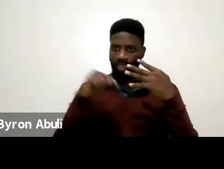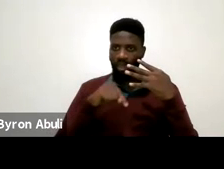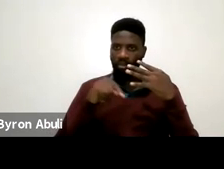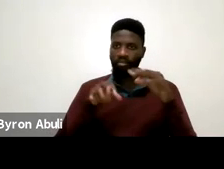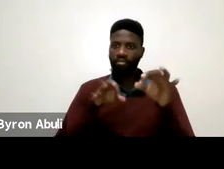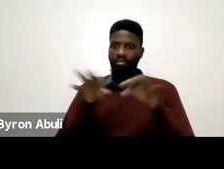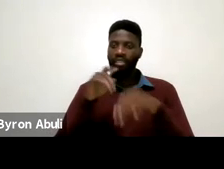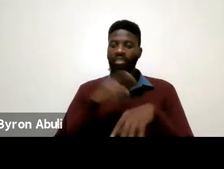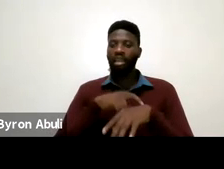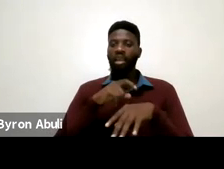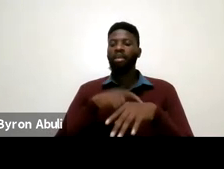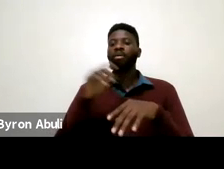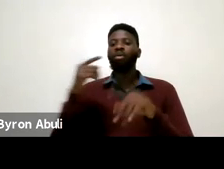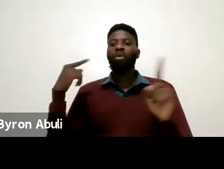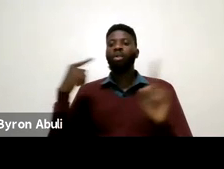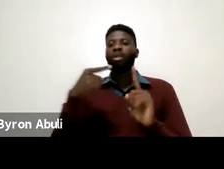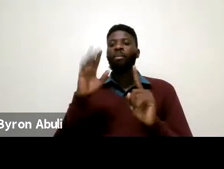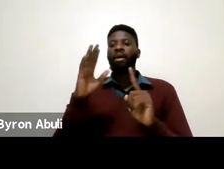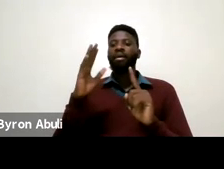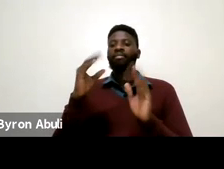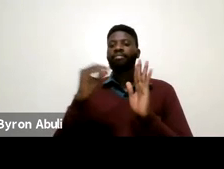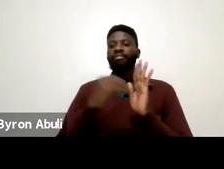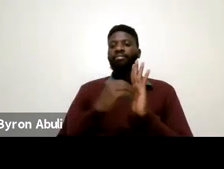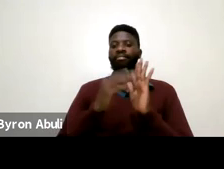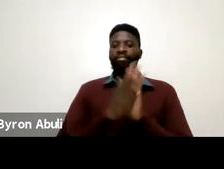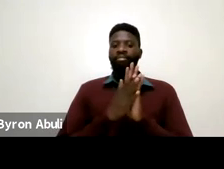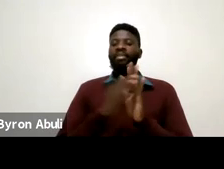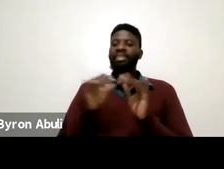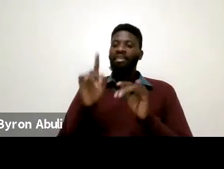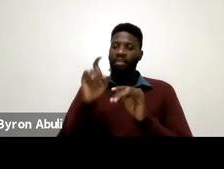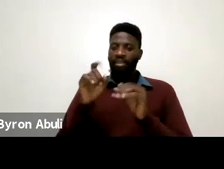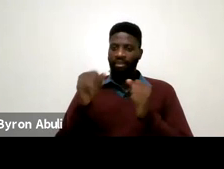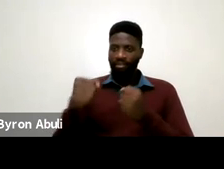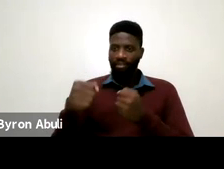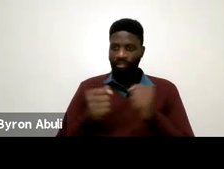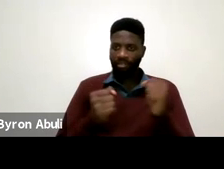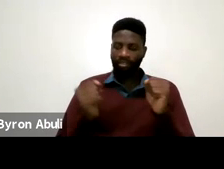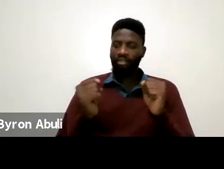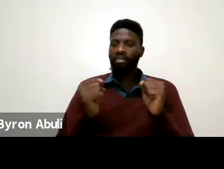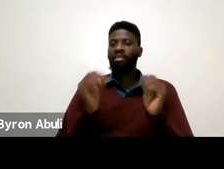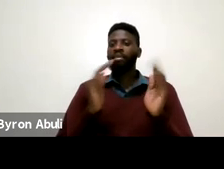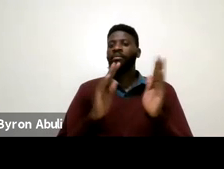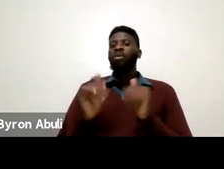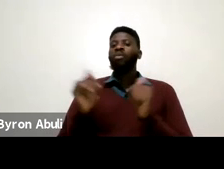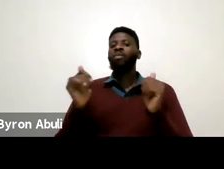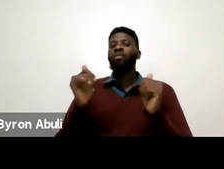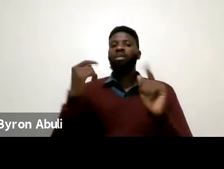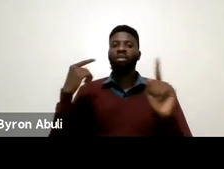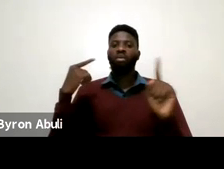goals. You need to be a good strategist to achieve your goals. If you are a poor strategist, then you'll not achieve your